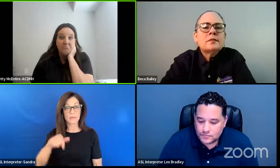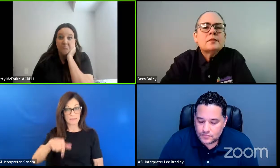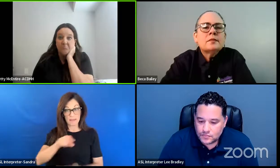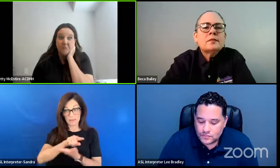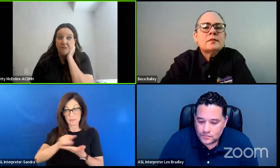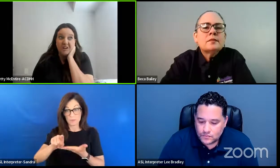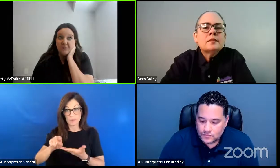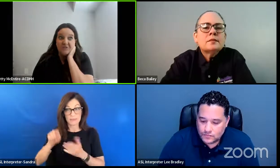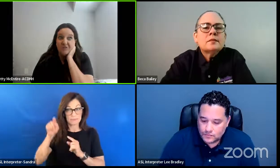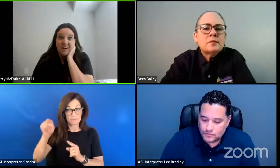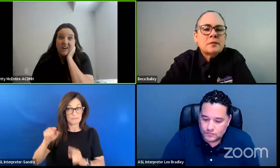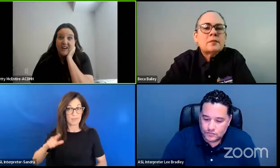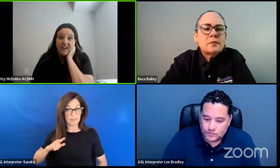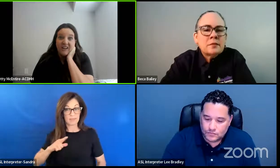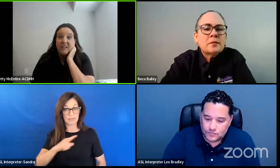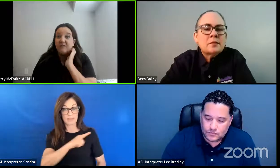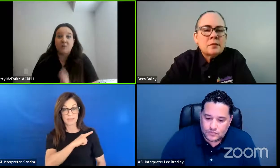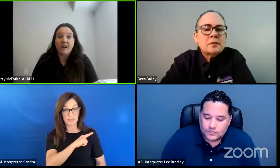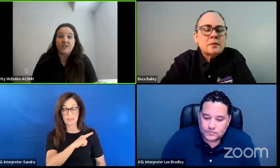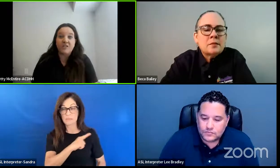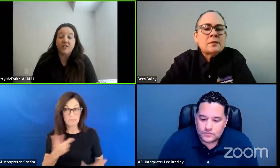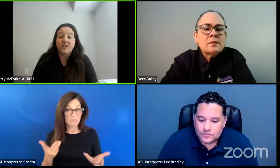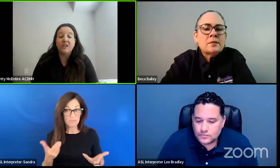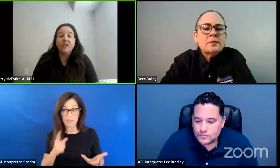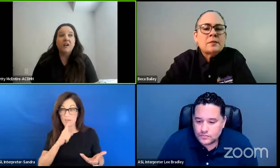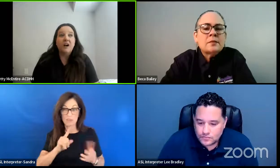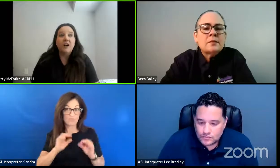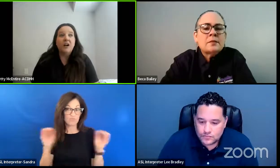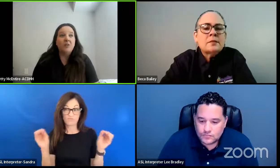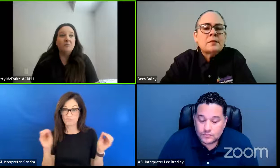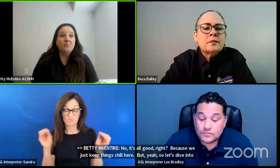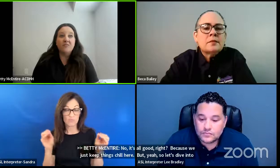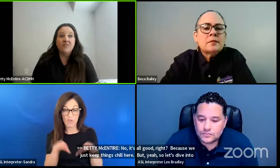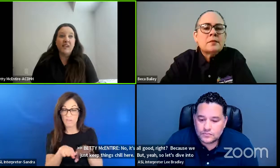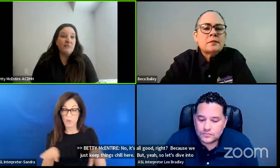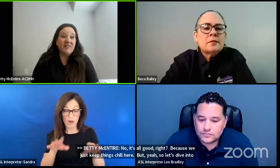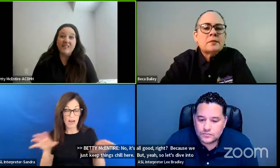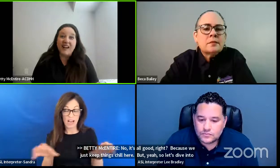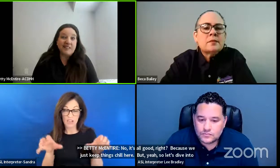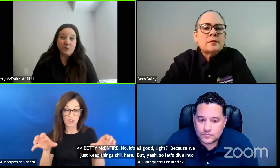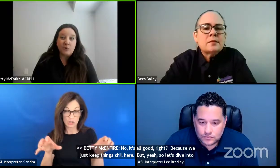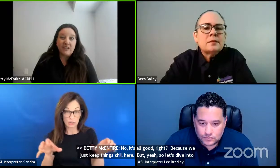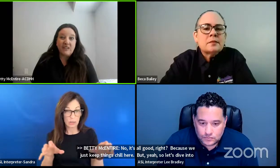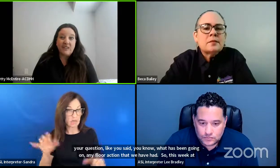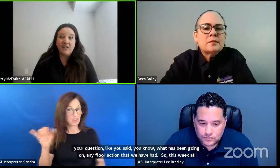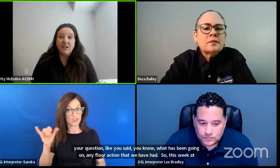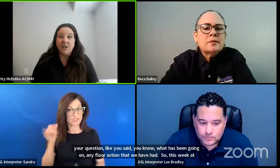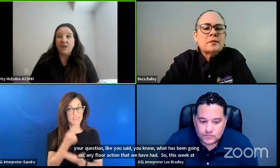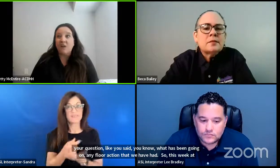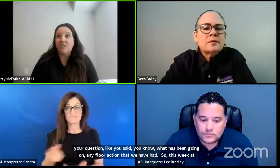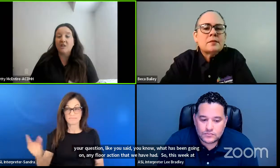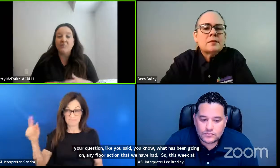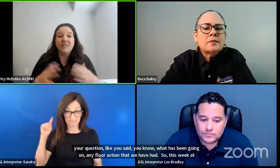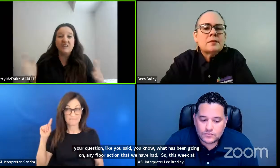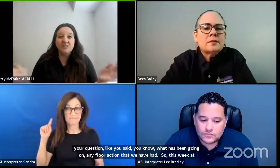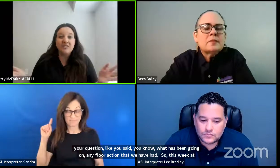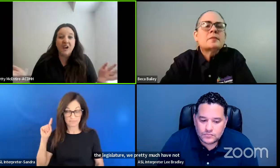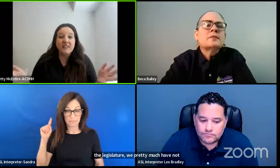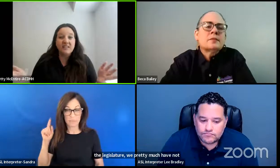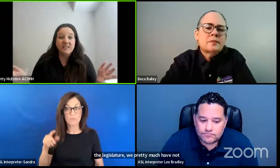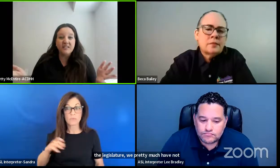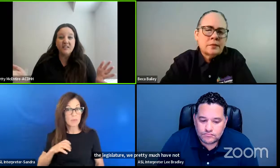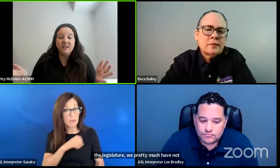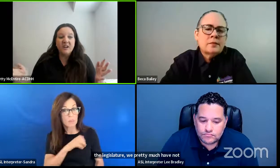legislature, we pretty much have not had any floor action. Same as last week. Committees